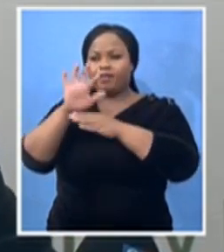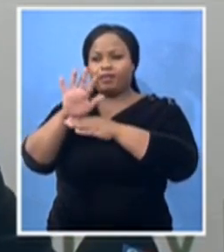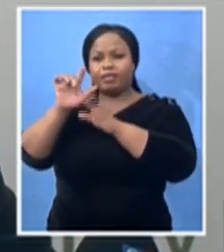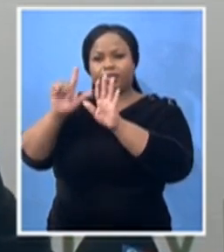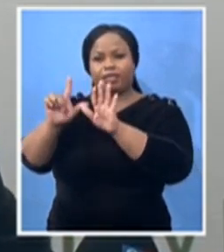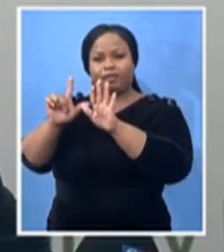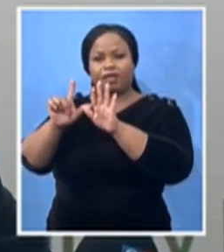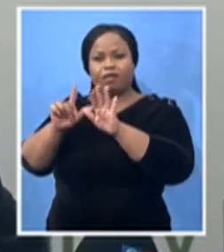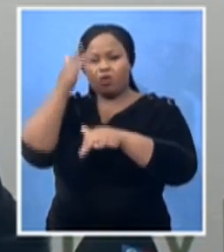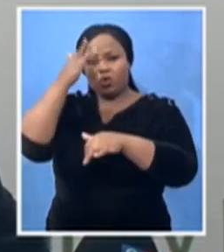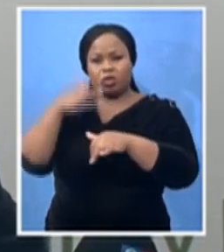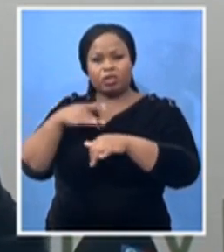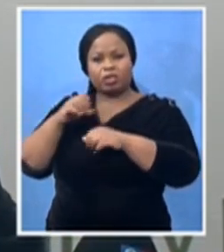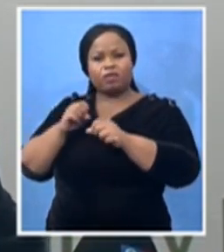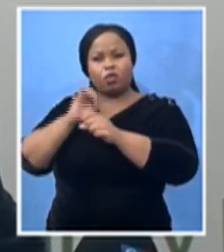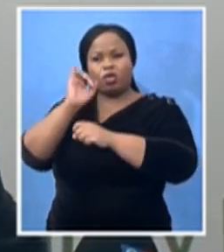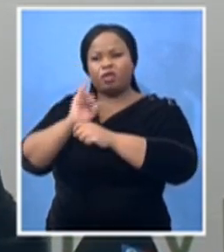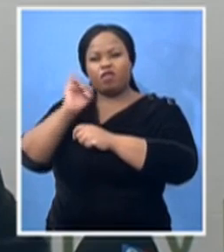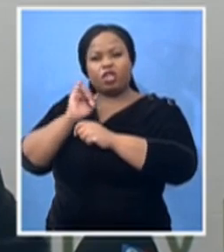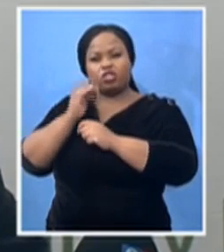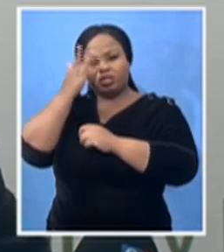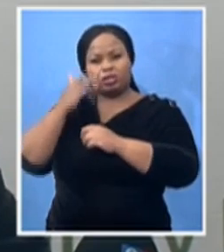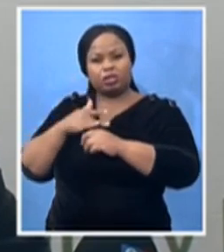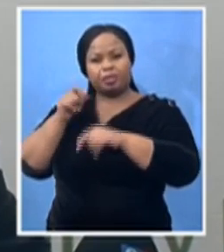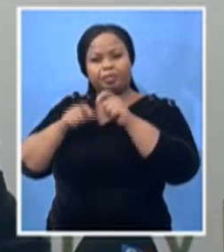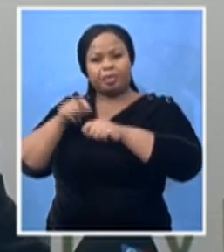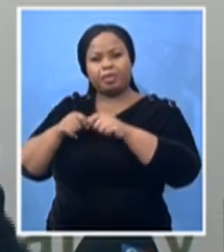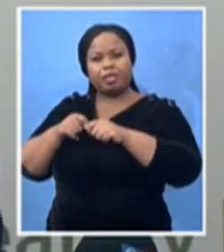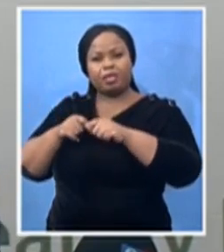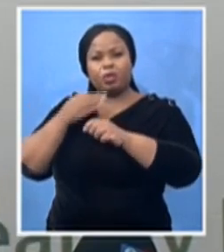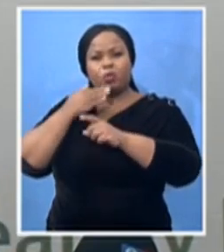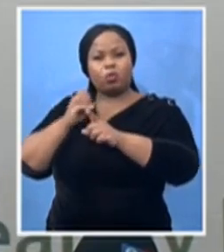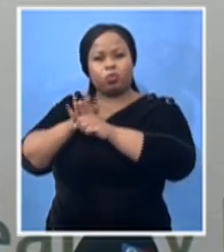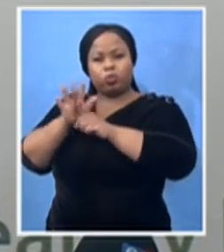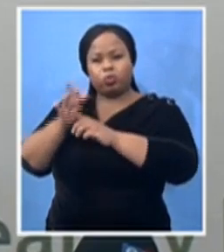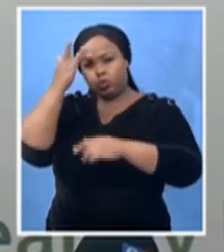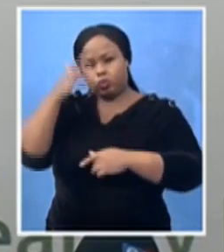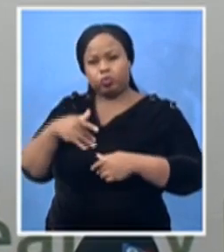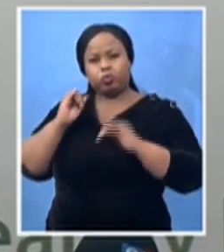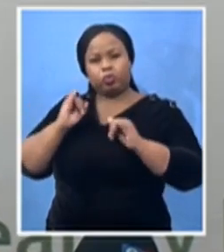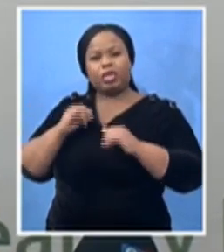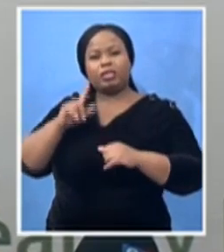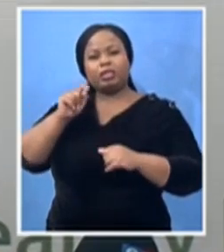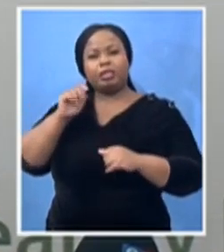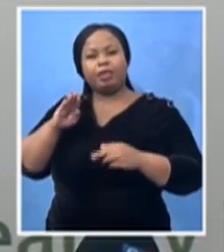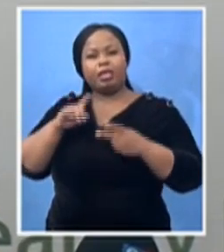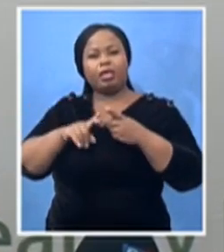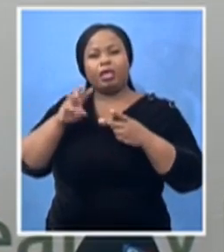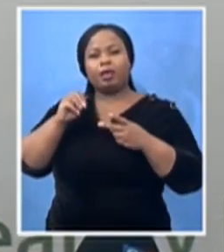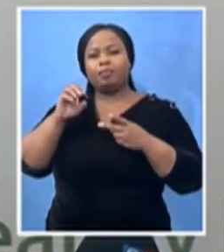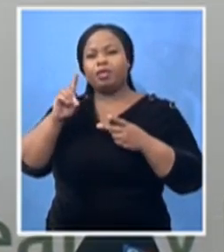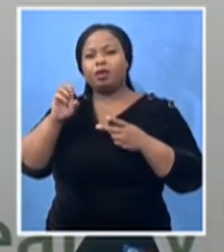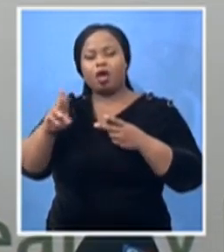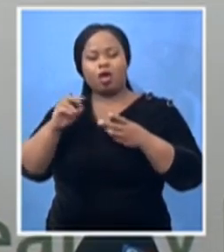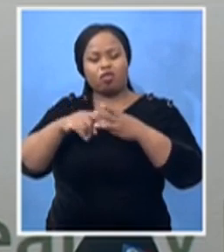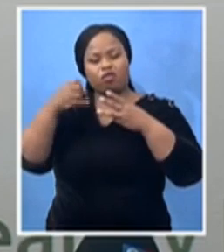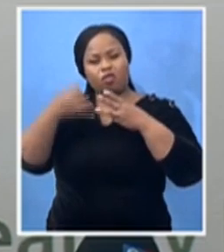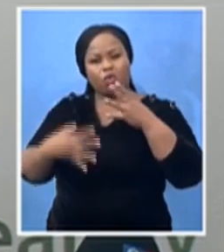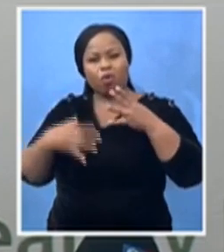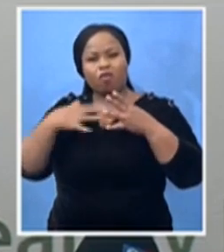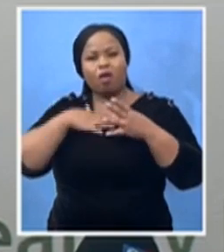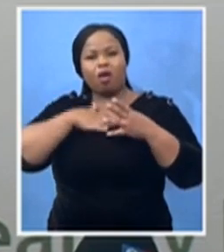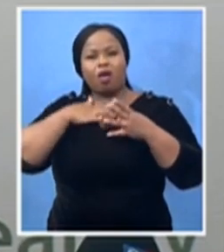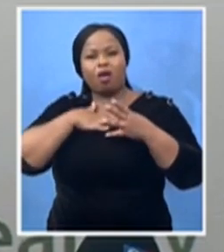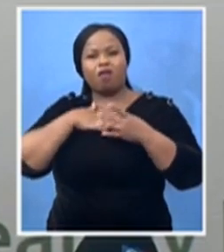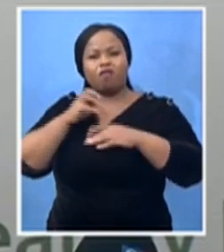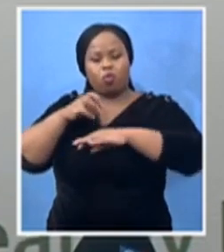all our patients who are very sick with TB, MDR, and also who've got sepsis post-delivery.